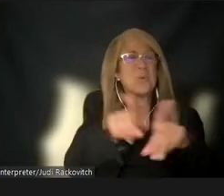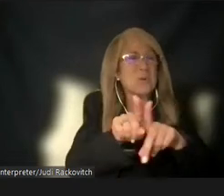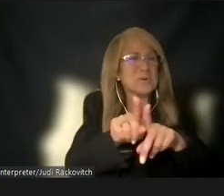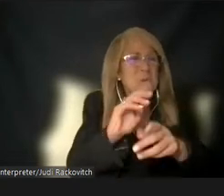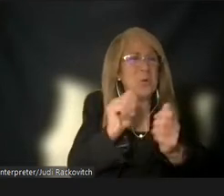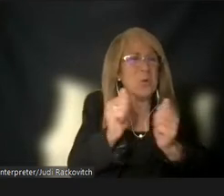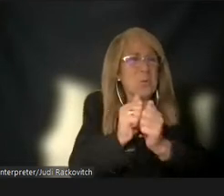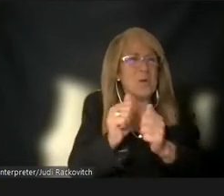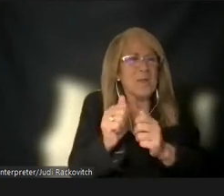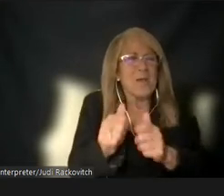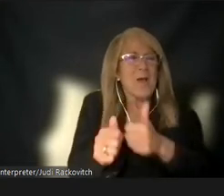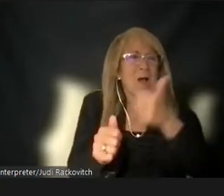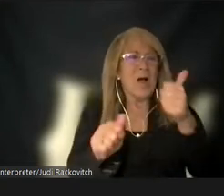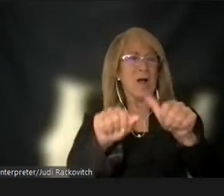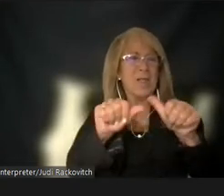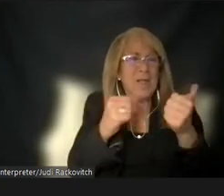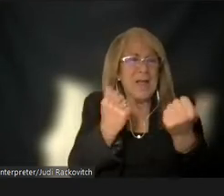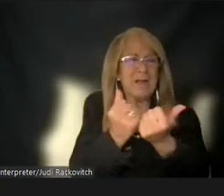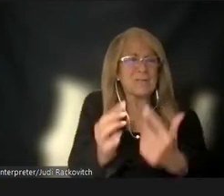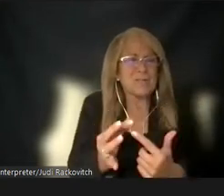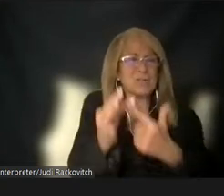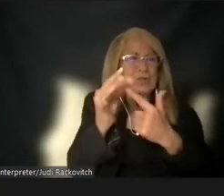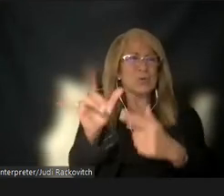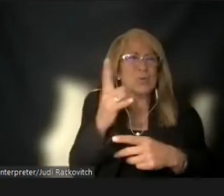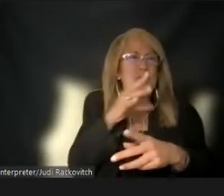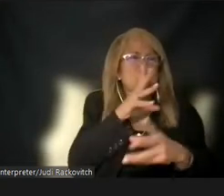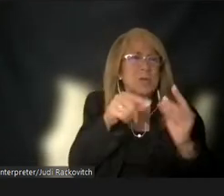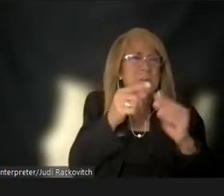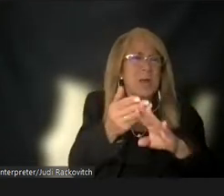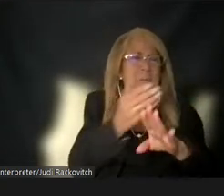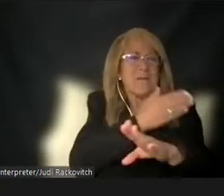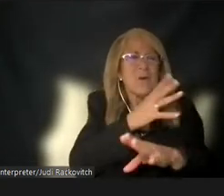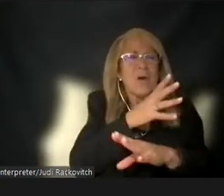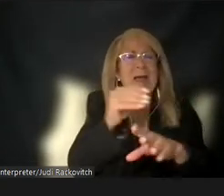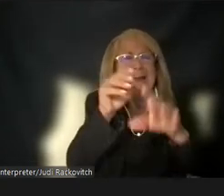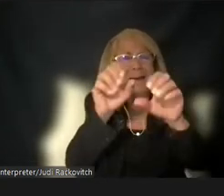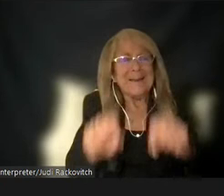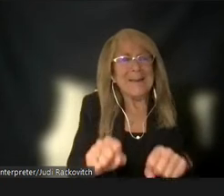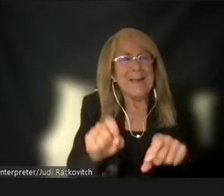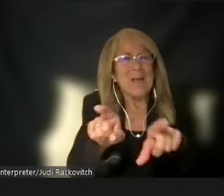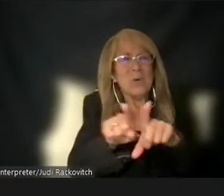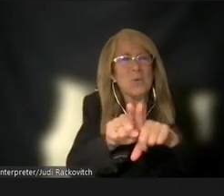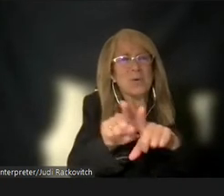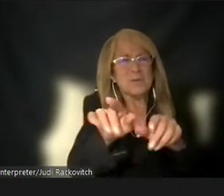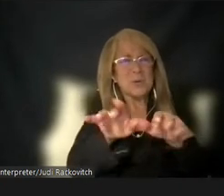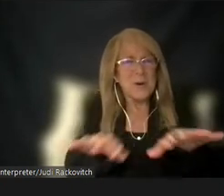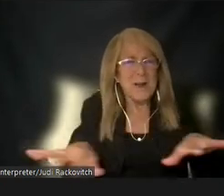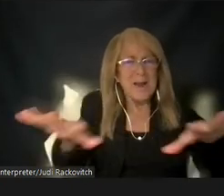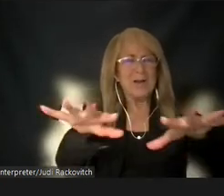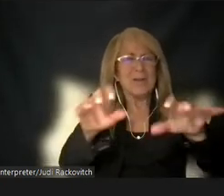And neighborhoods near the central business district boundary where the project could have social, economic, or environmental effects.